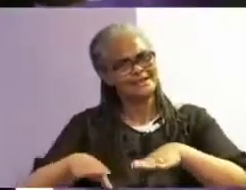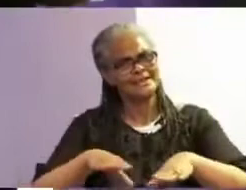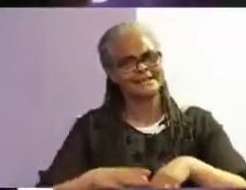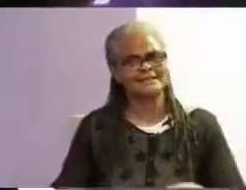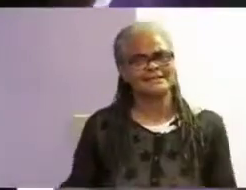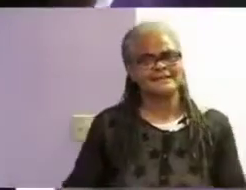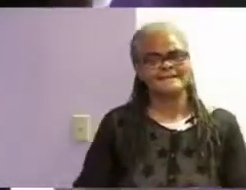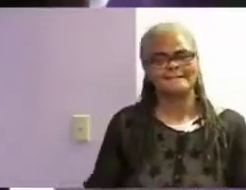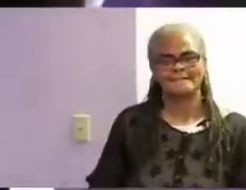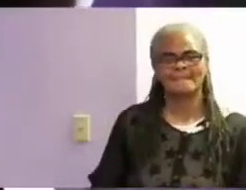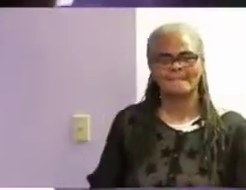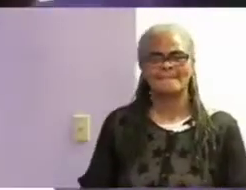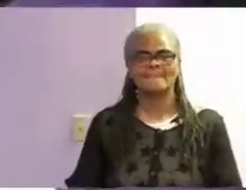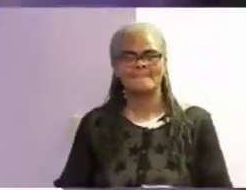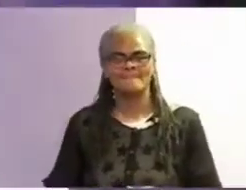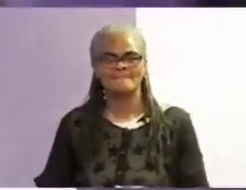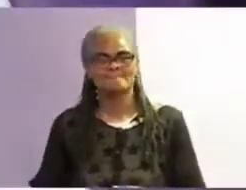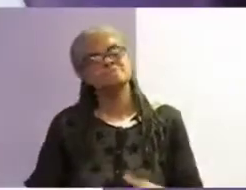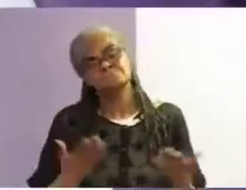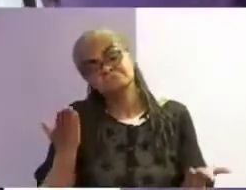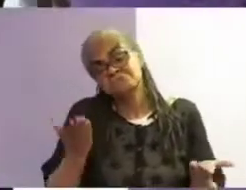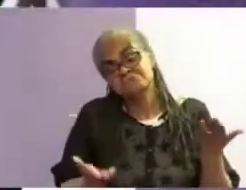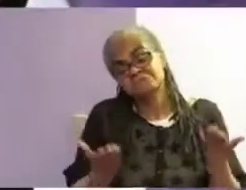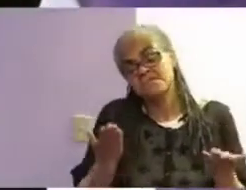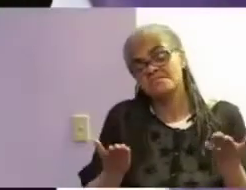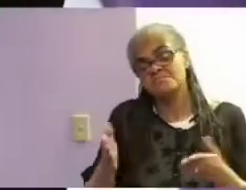And they told me, say, you got about 4 months.